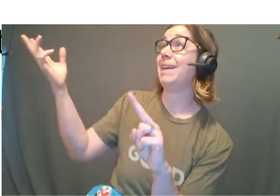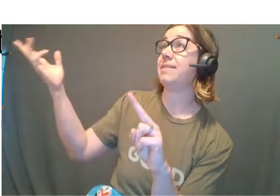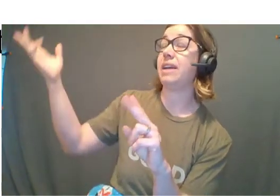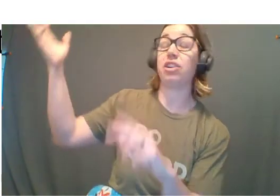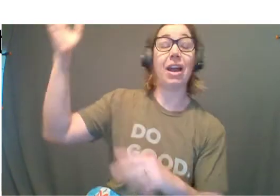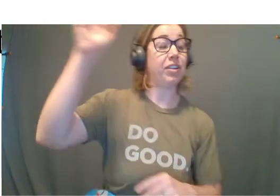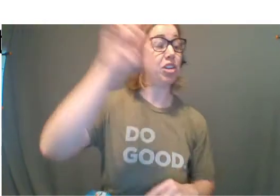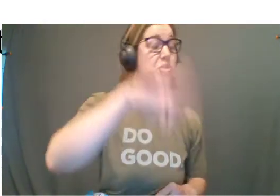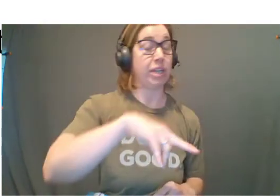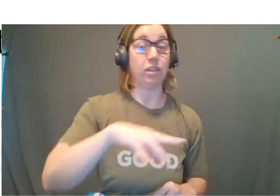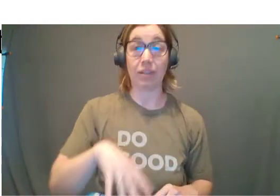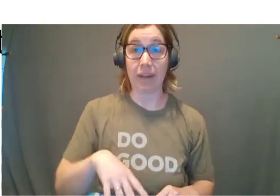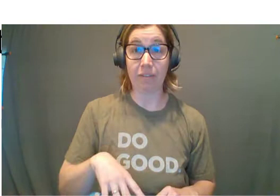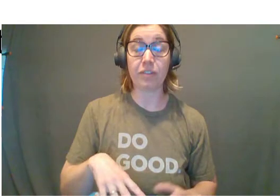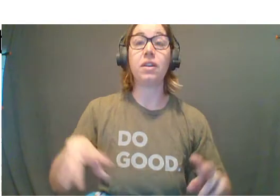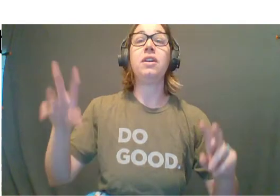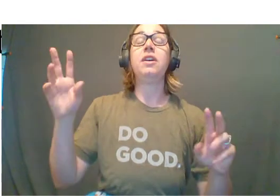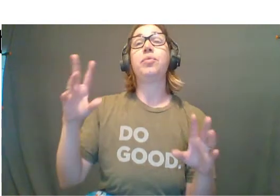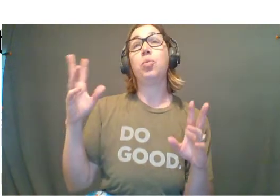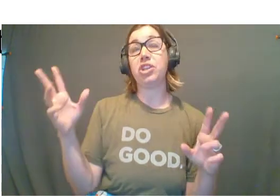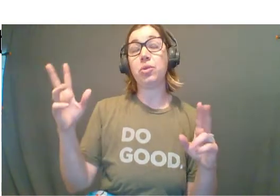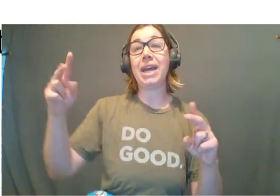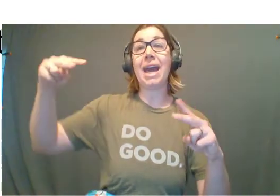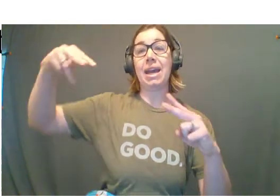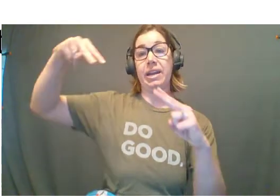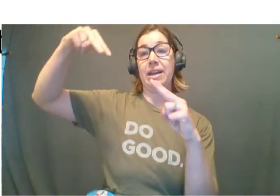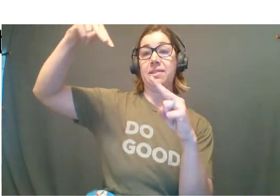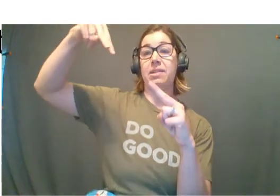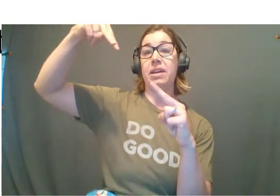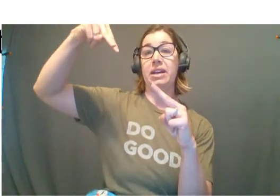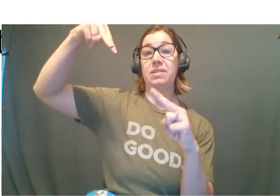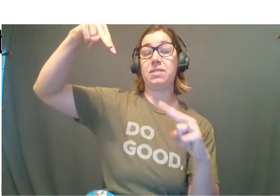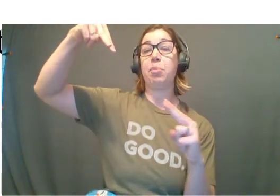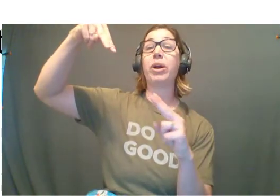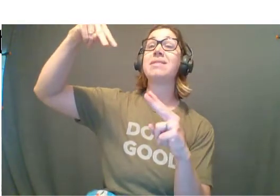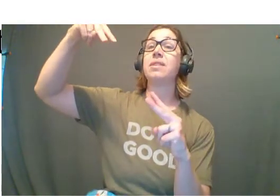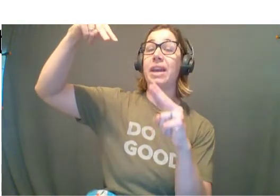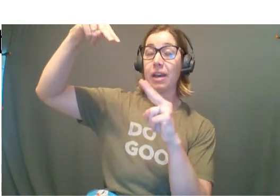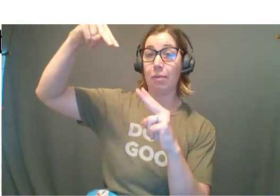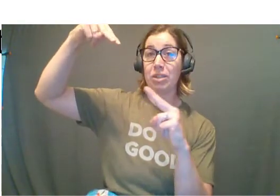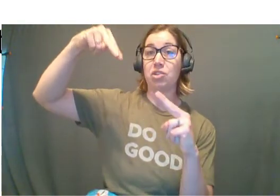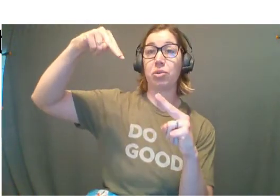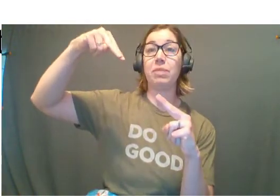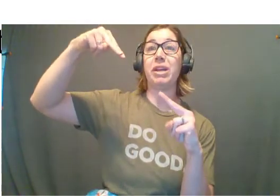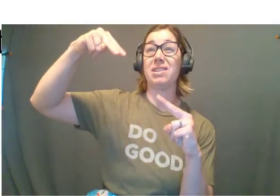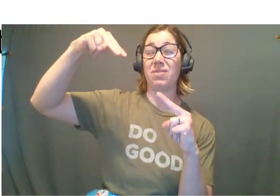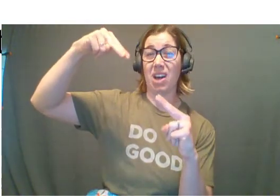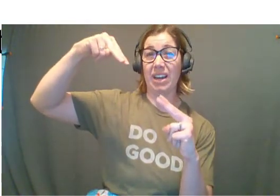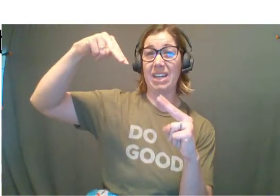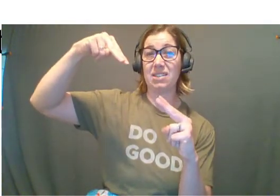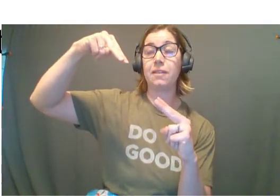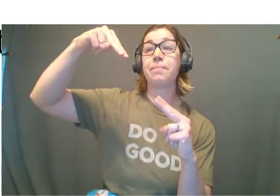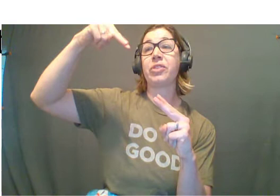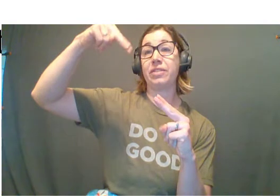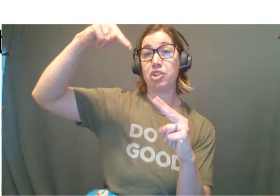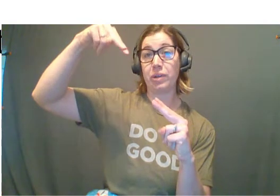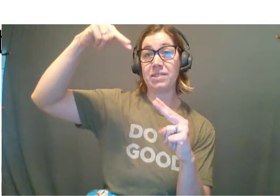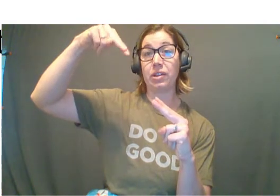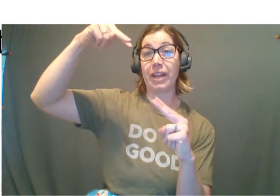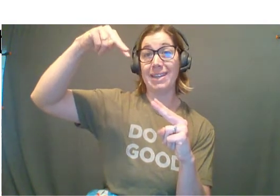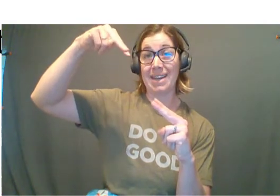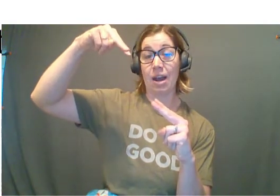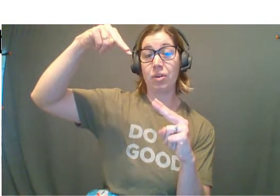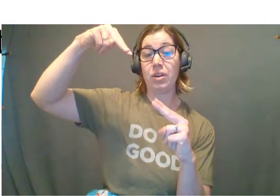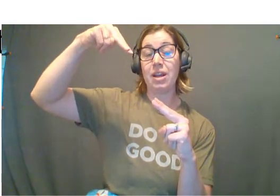look right and you're having the tree look left, what you get is this: the boy is looking up at the tree because of the height, and the